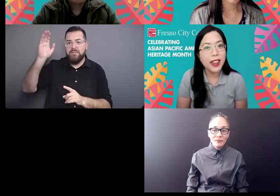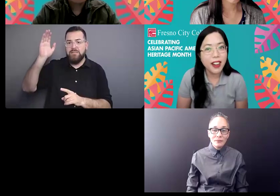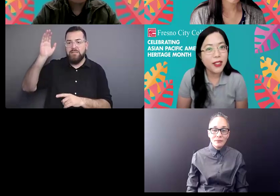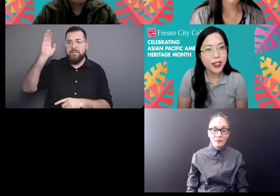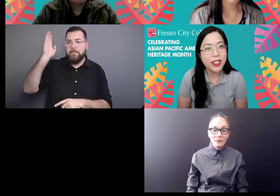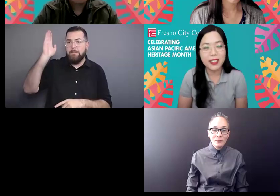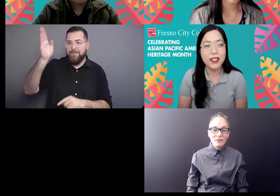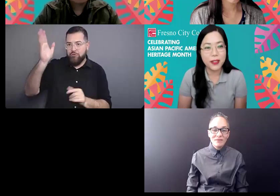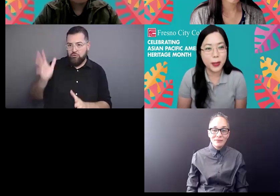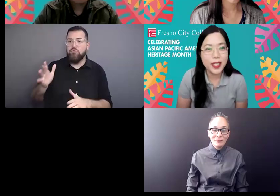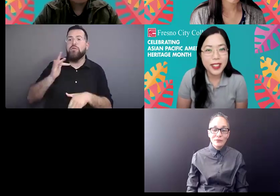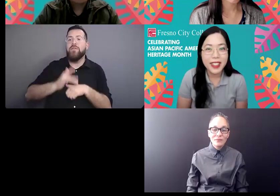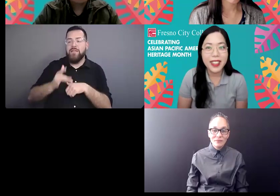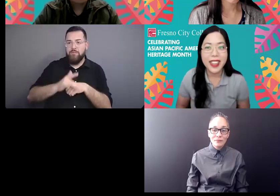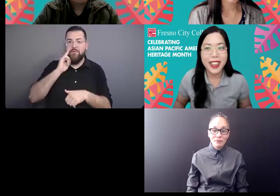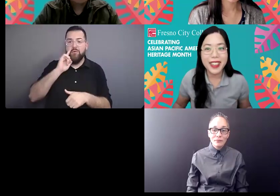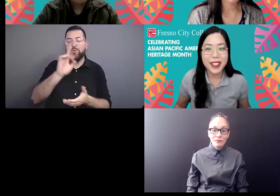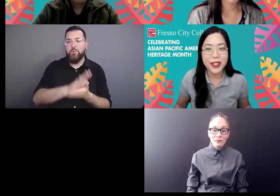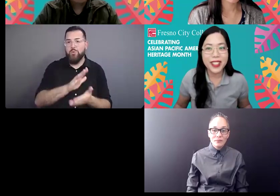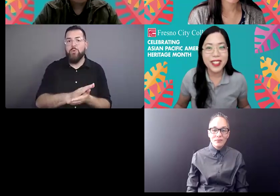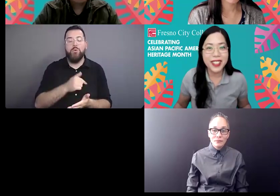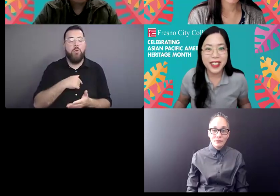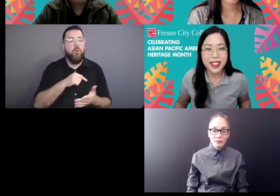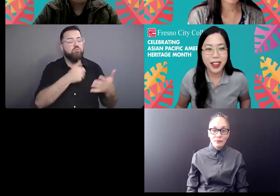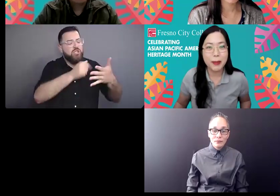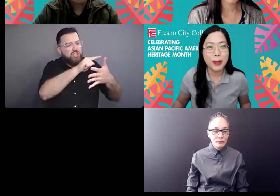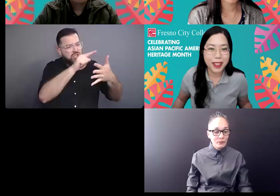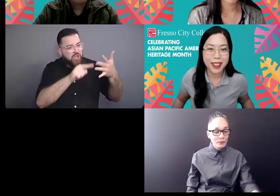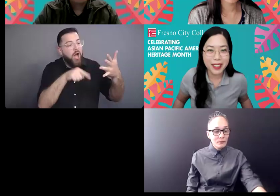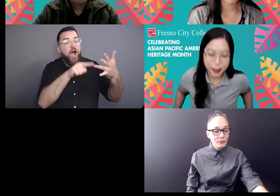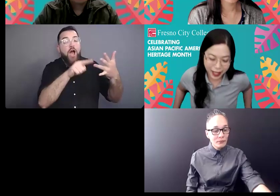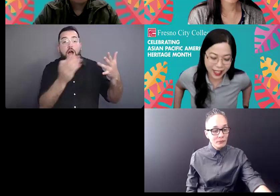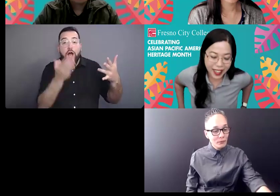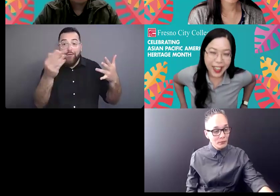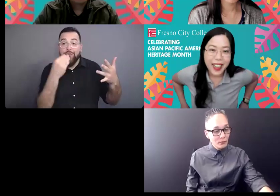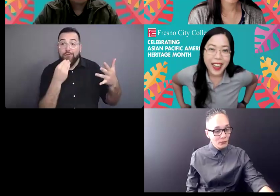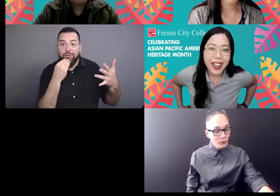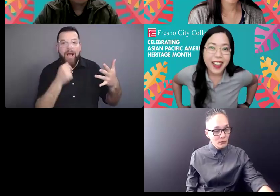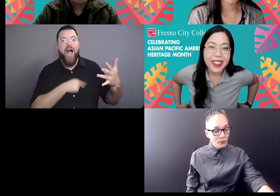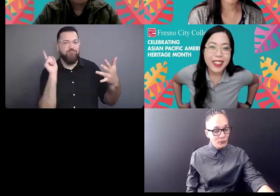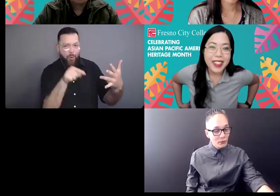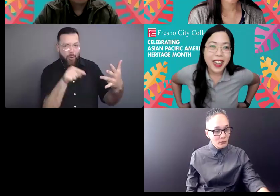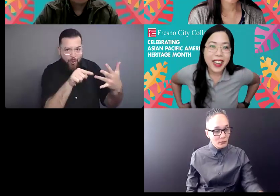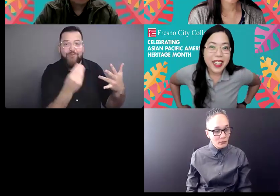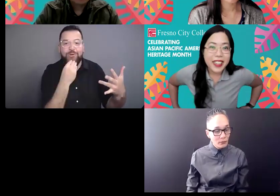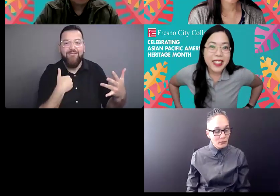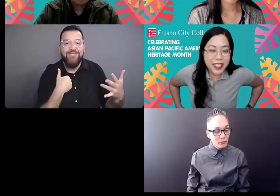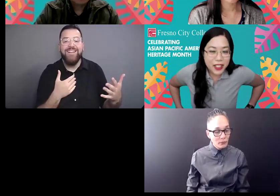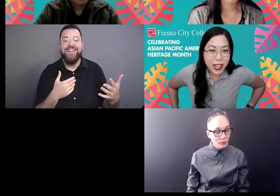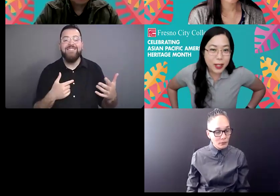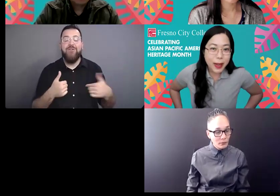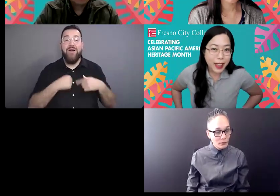one that offered food, and it was to hear Don Mabalon speak. And